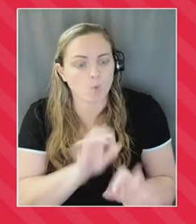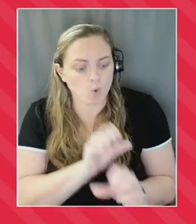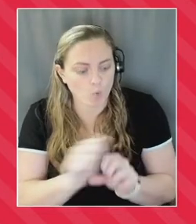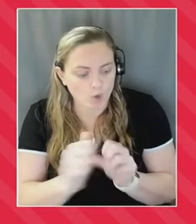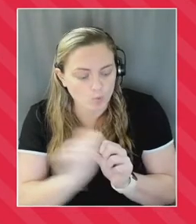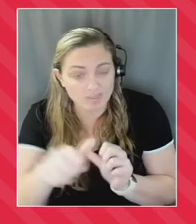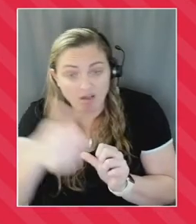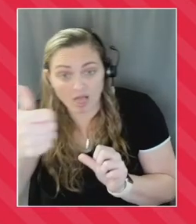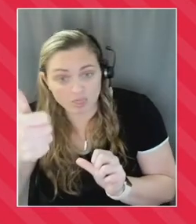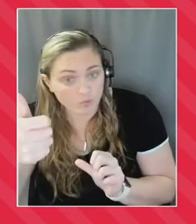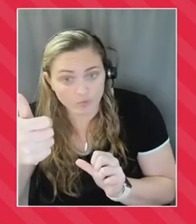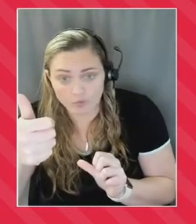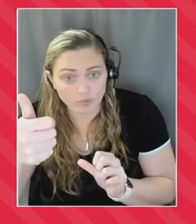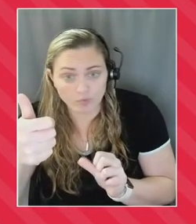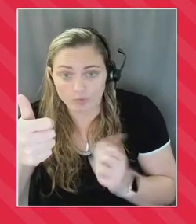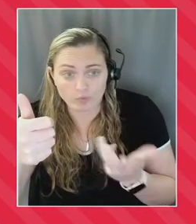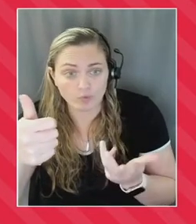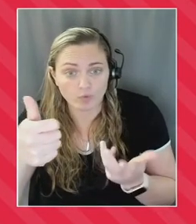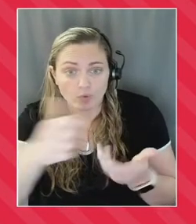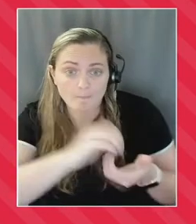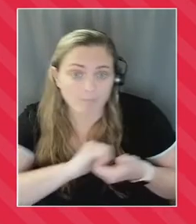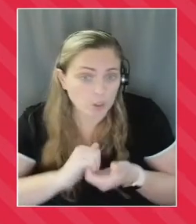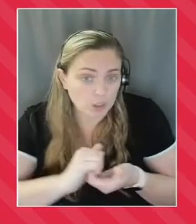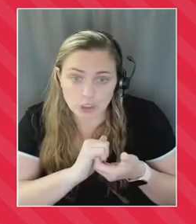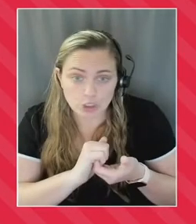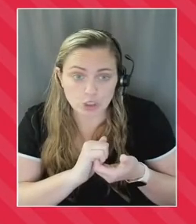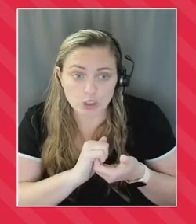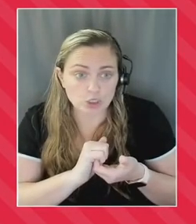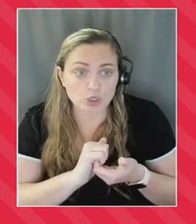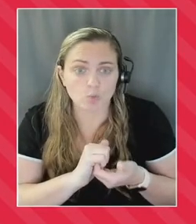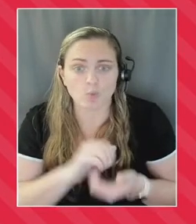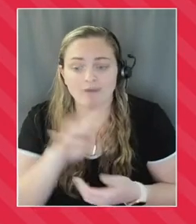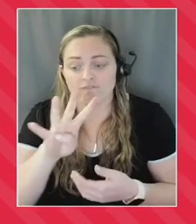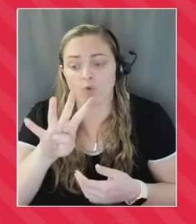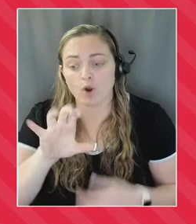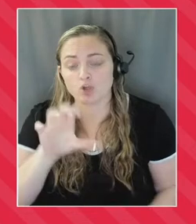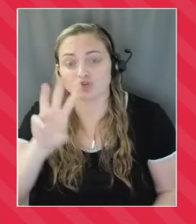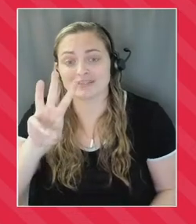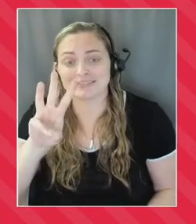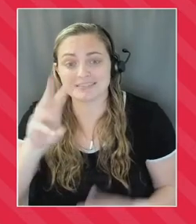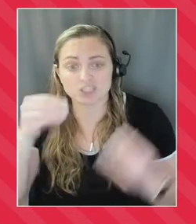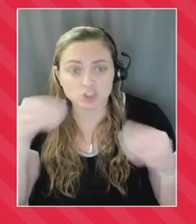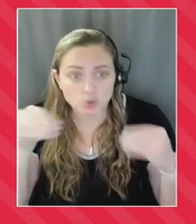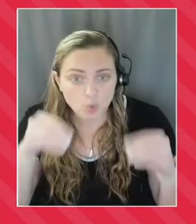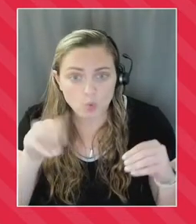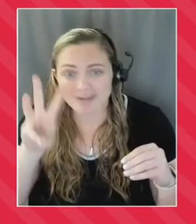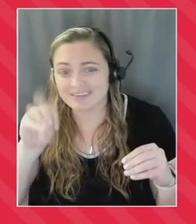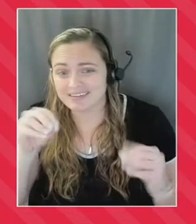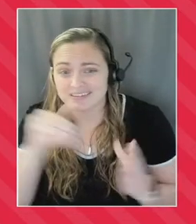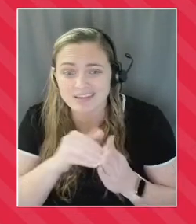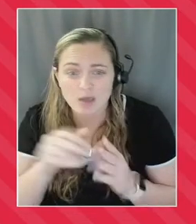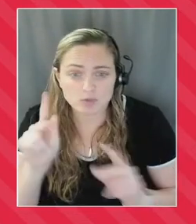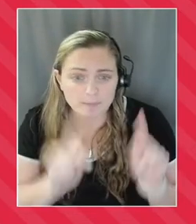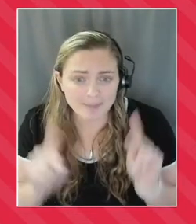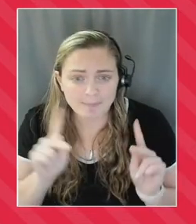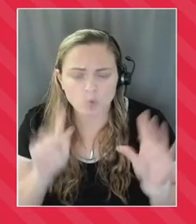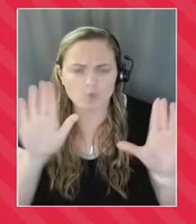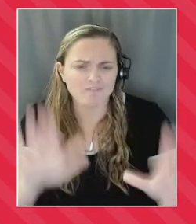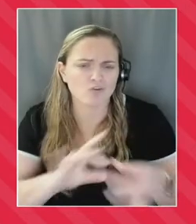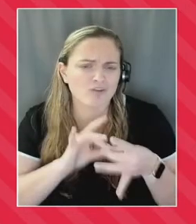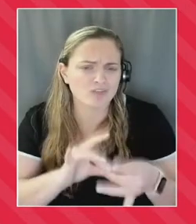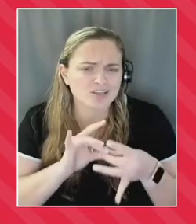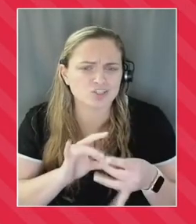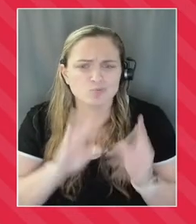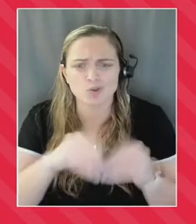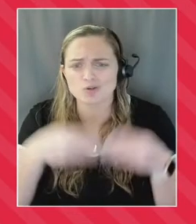other partners. We have 406 stores, we have 60,000 people, we have great relationships with our suppliers, and